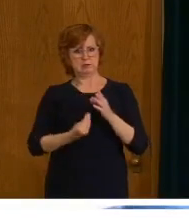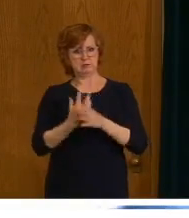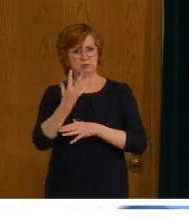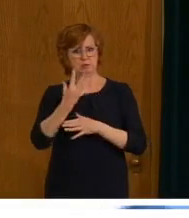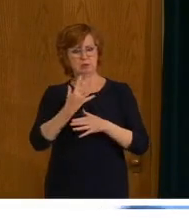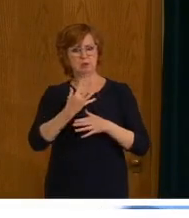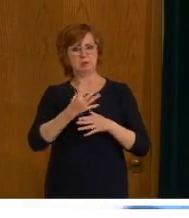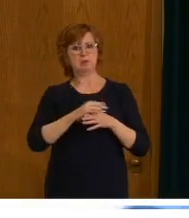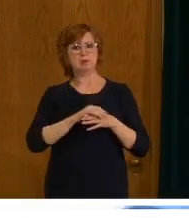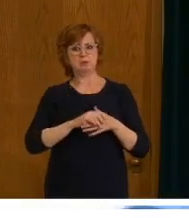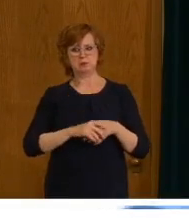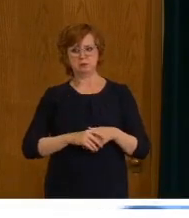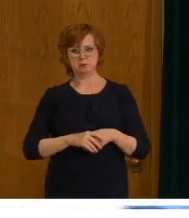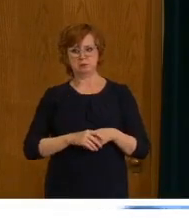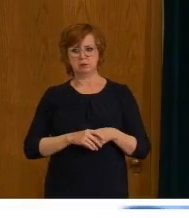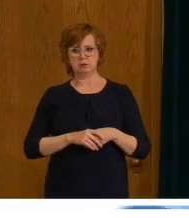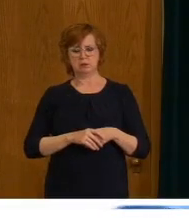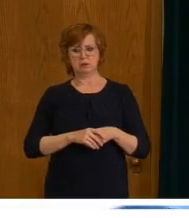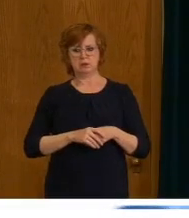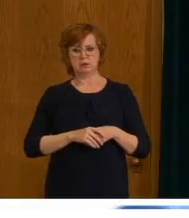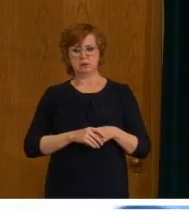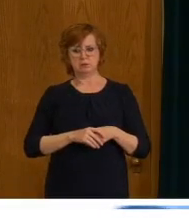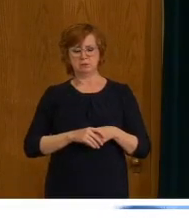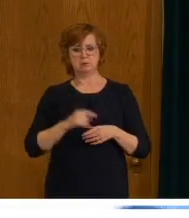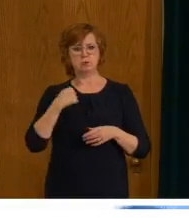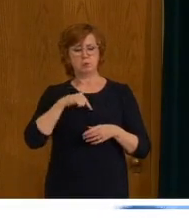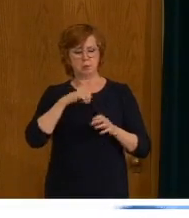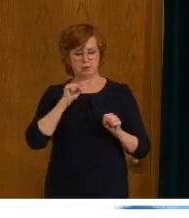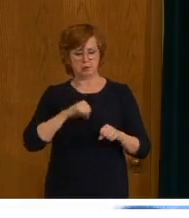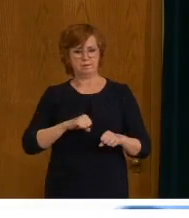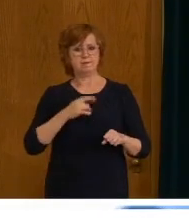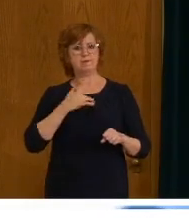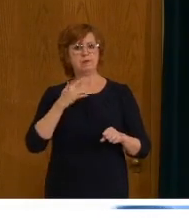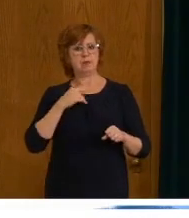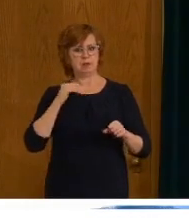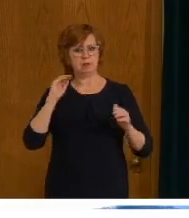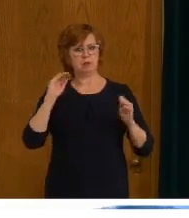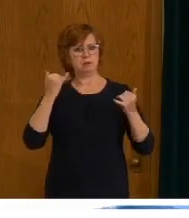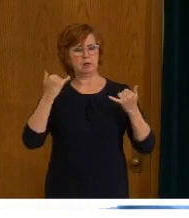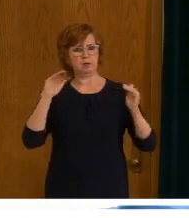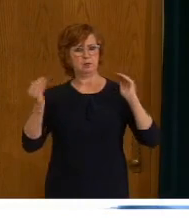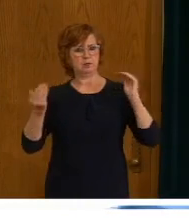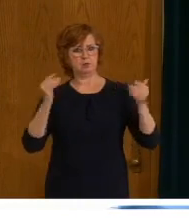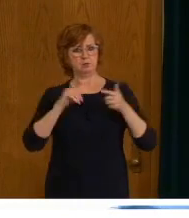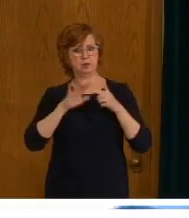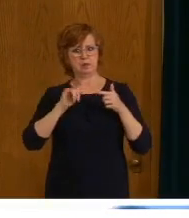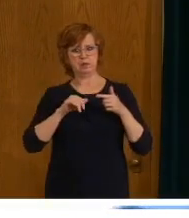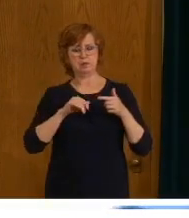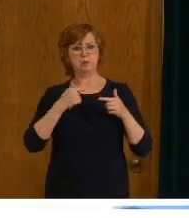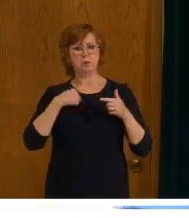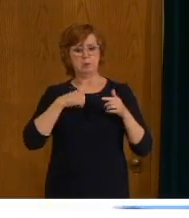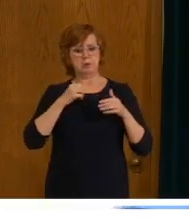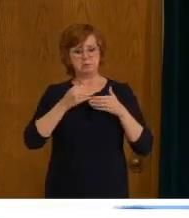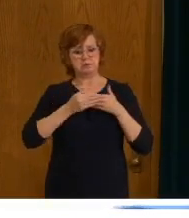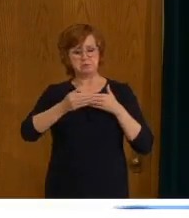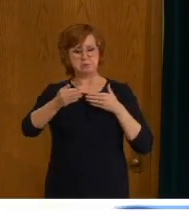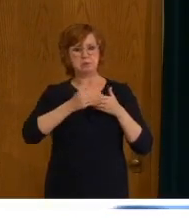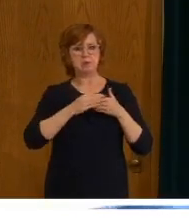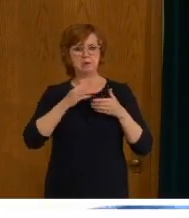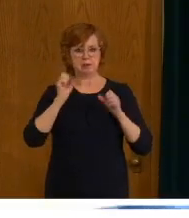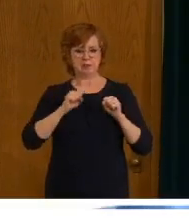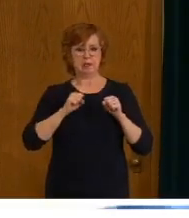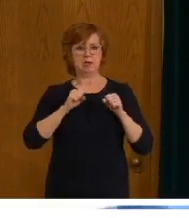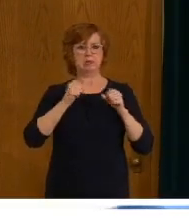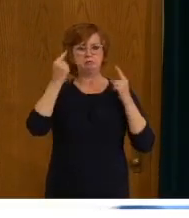our vaccine 1 dose and 2 doses is high enough for us to safely contemplate no mandatory mask and no gathering